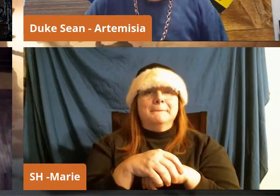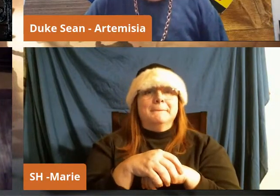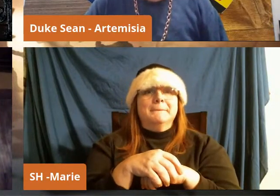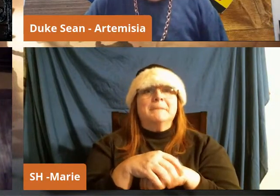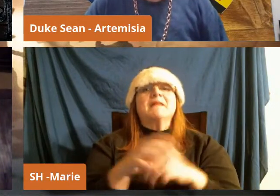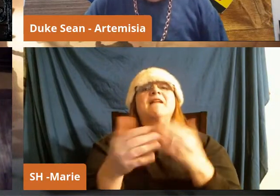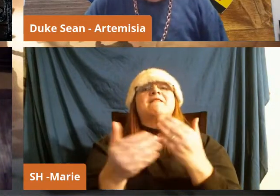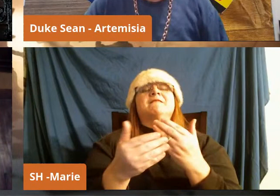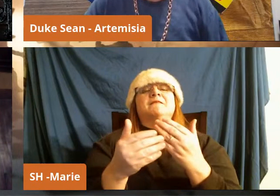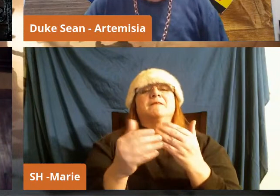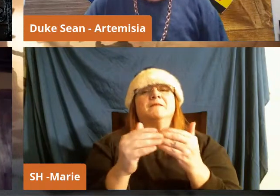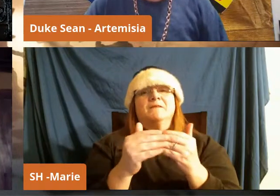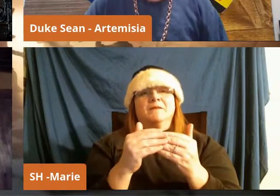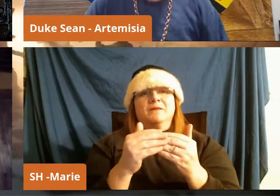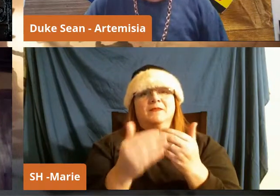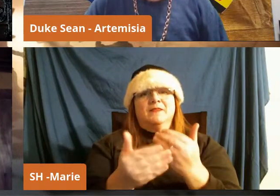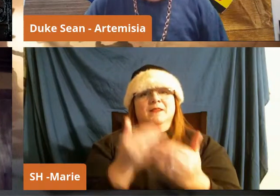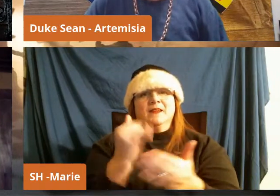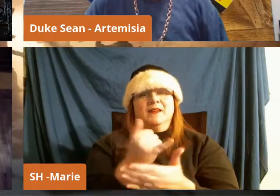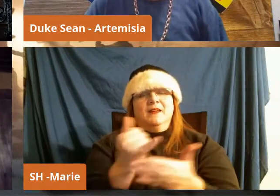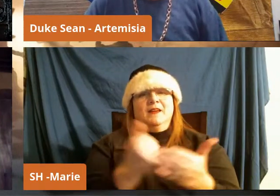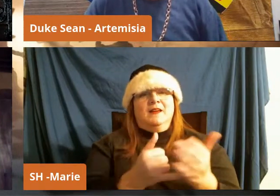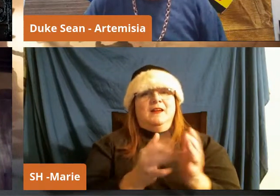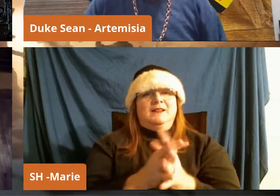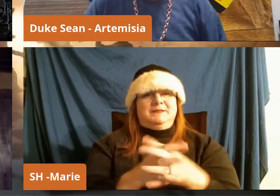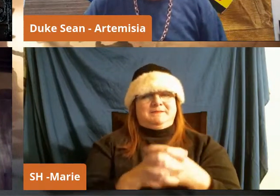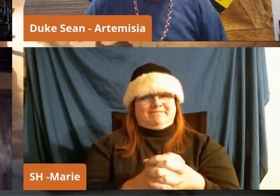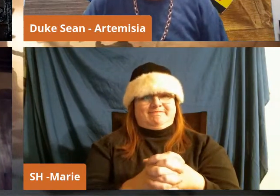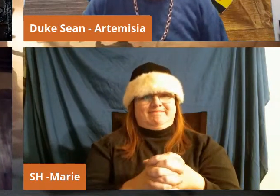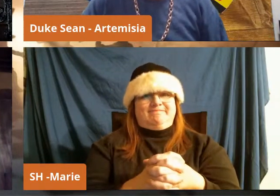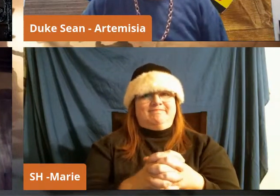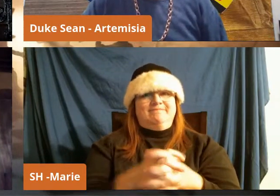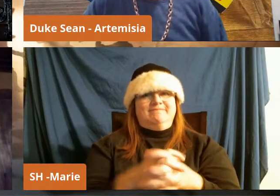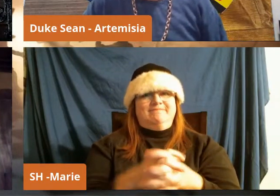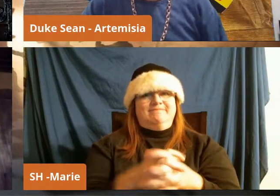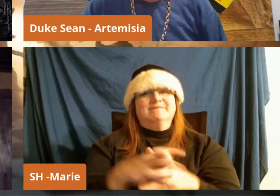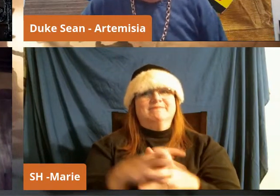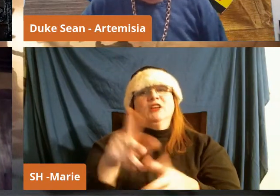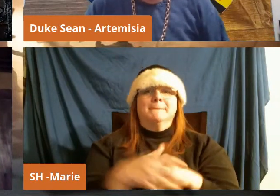Fair enough. I will load up the Journal Akbar for that conversation. It's a trap.